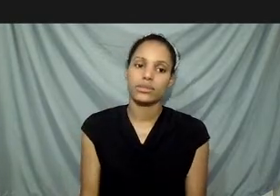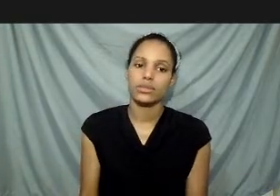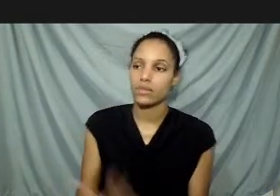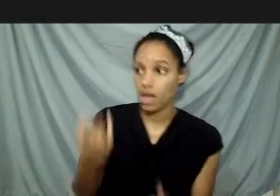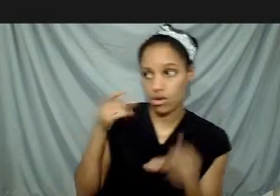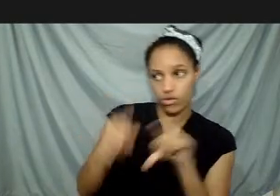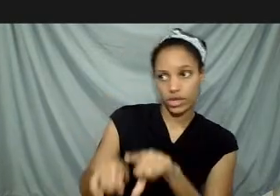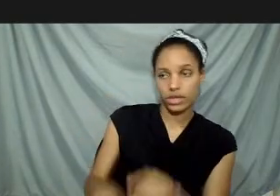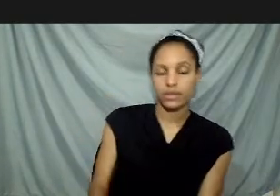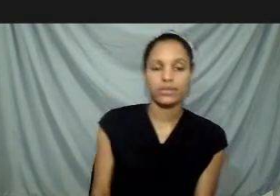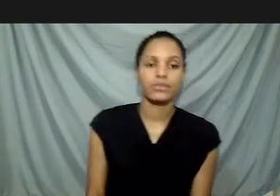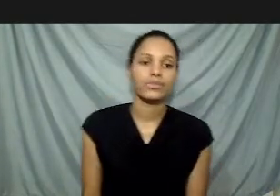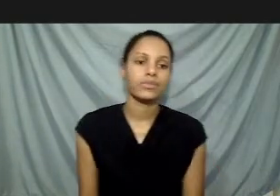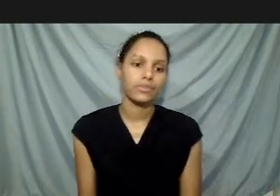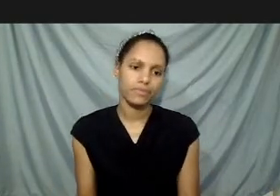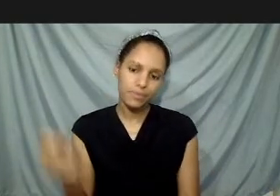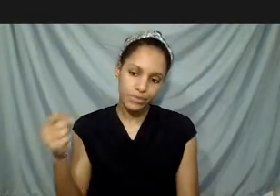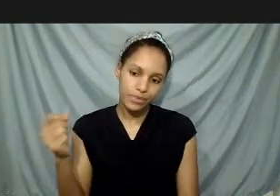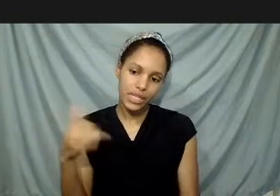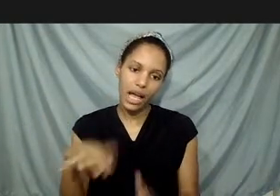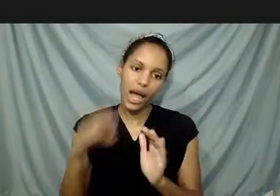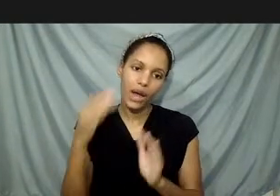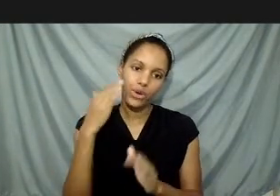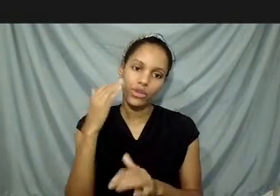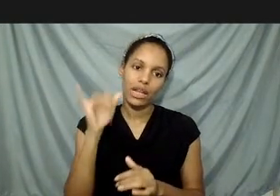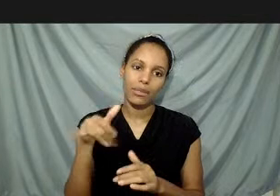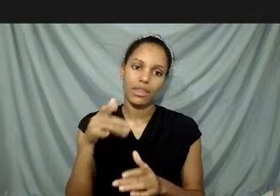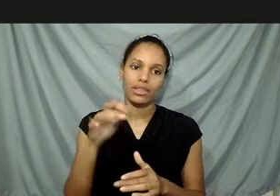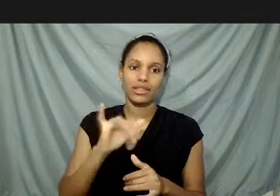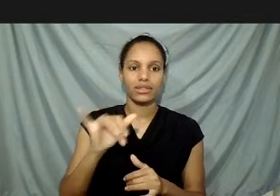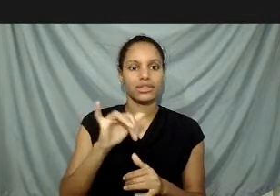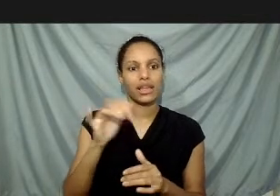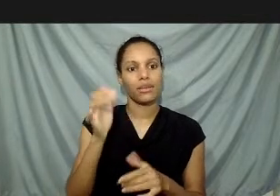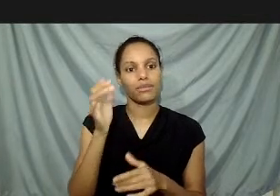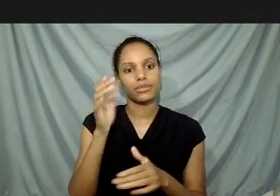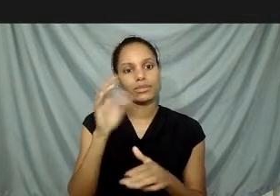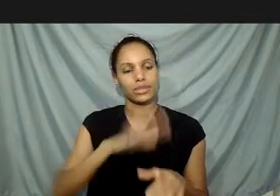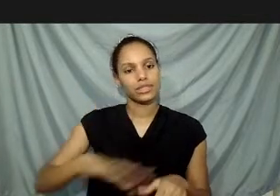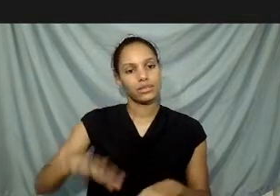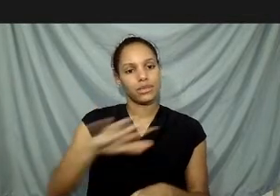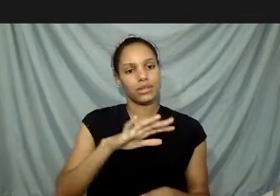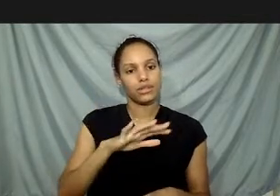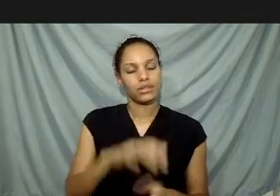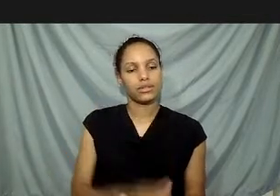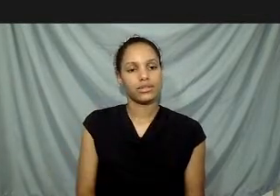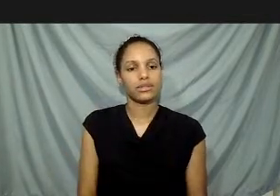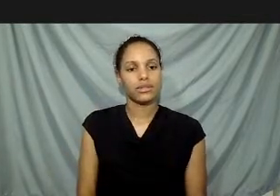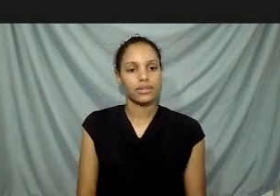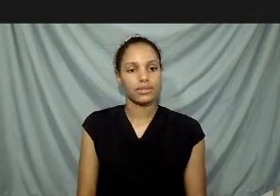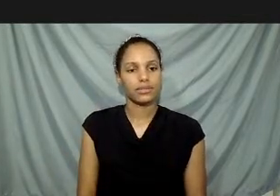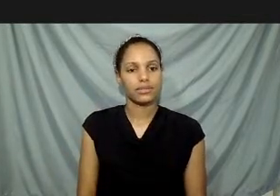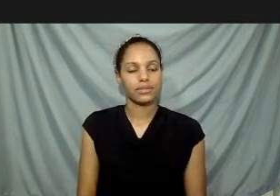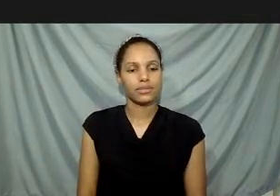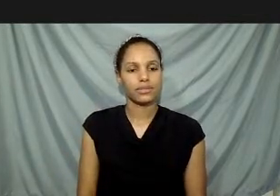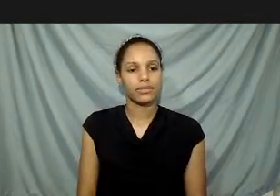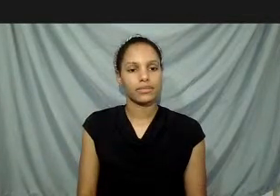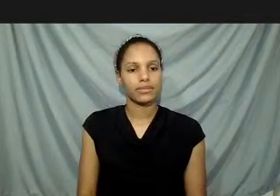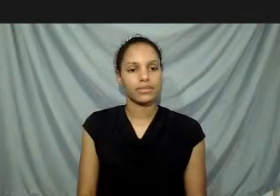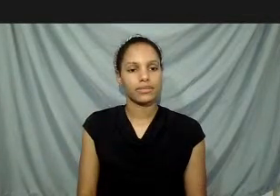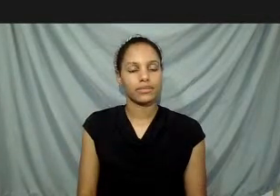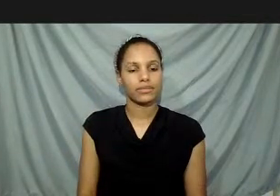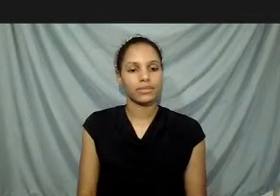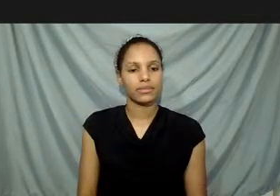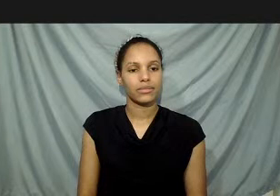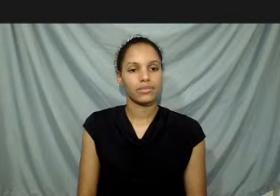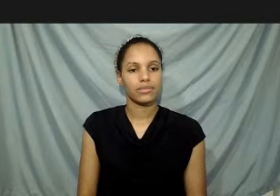yeah. So I find that I'm in that space in my life as we are in succession with Deeply Rooted, the work,